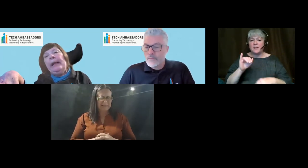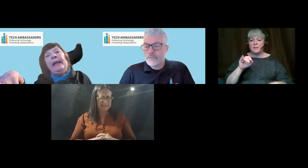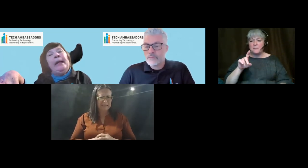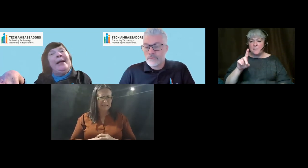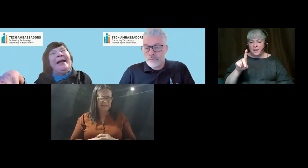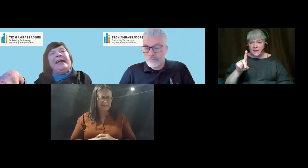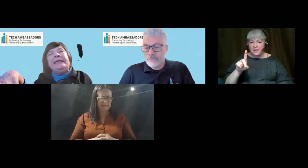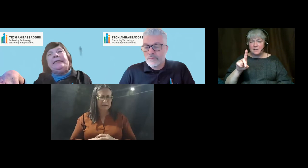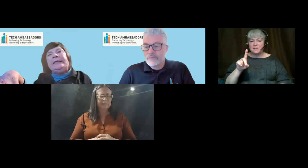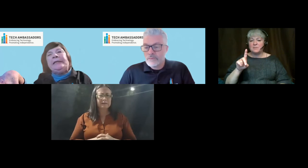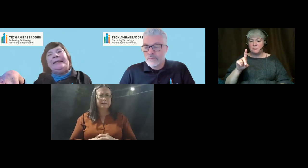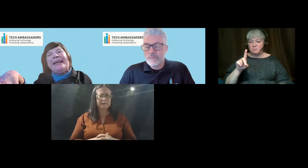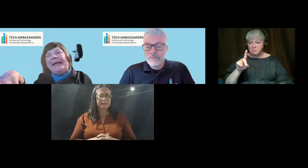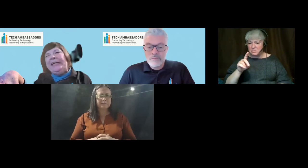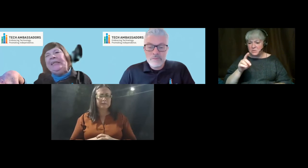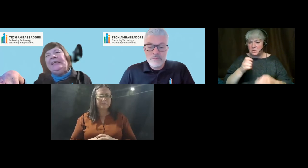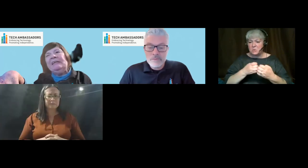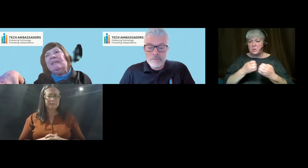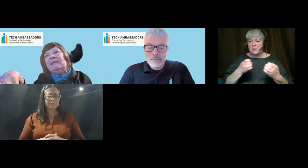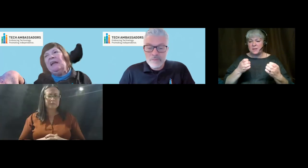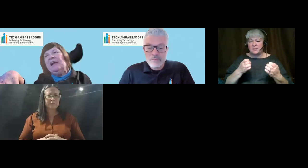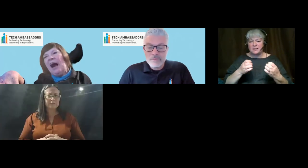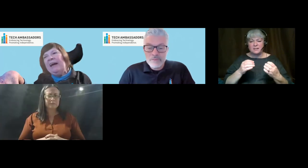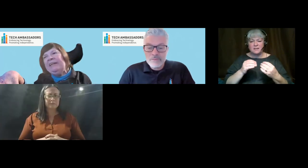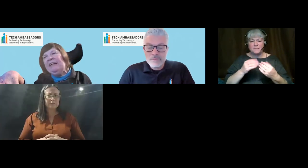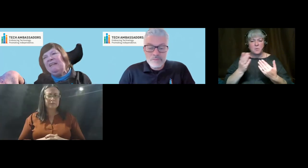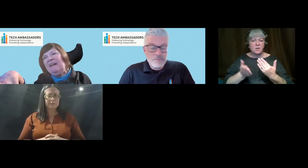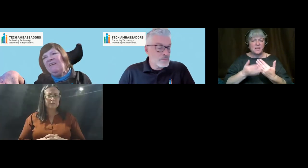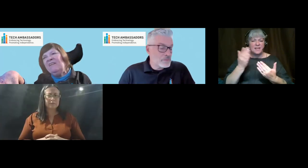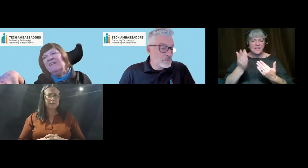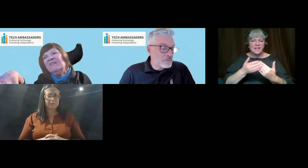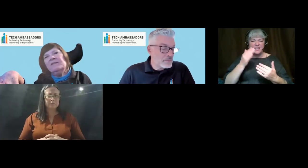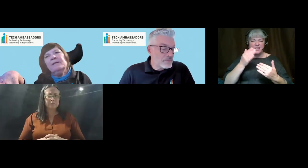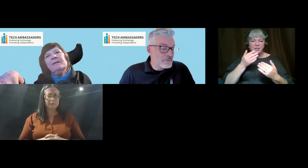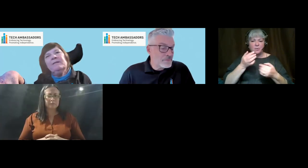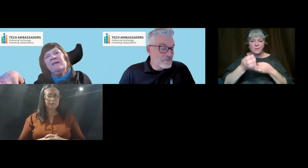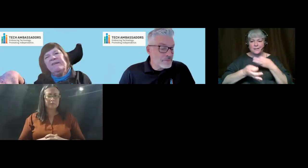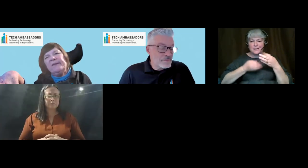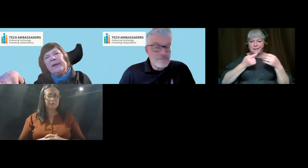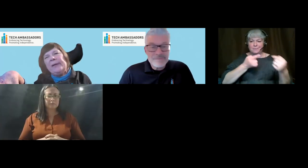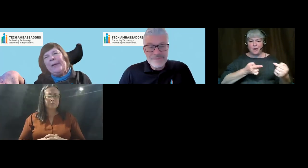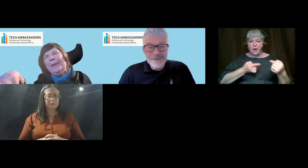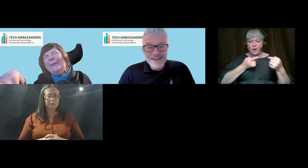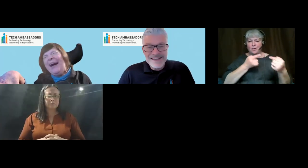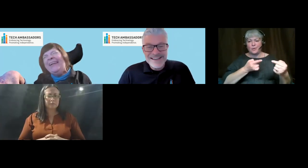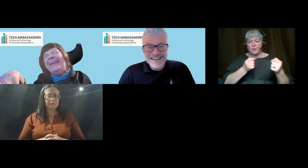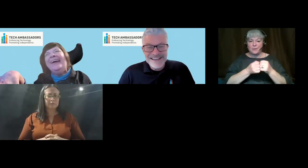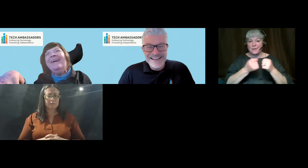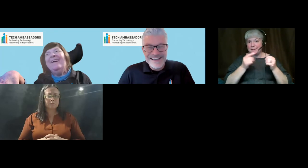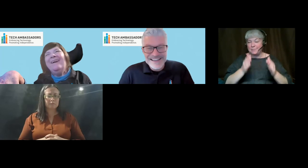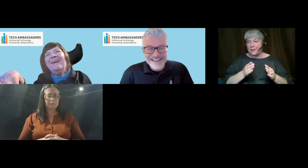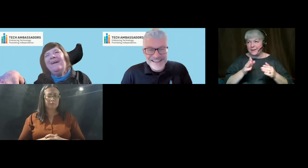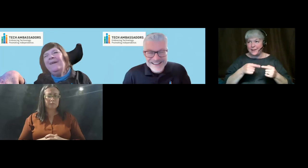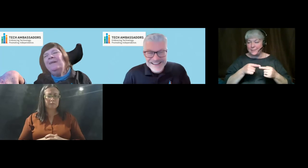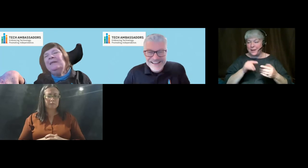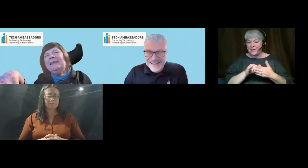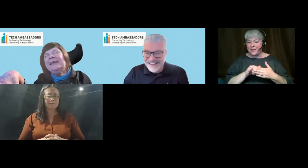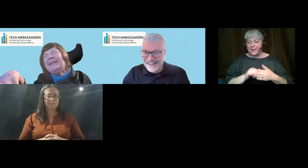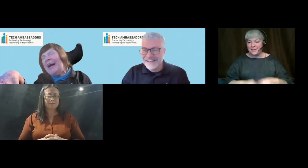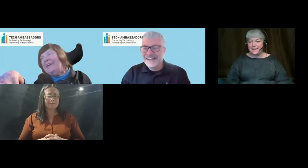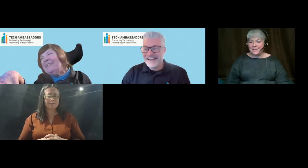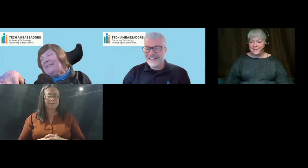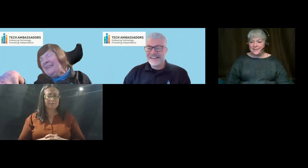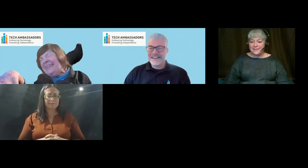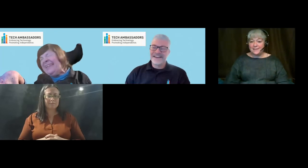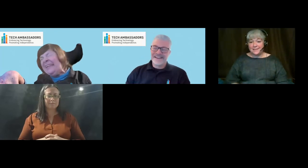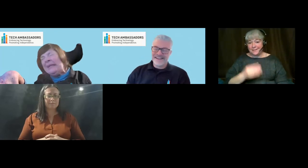equipment. It's just easier than arguing with somebody about it, to